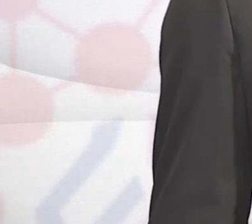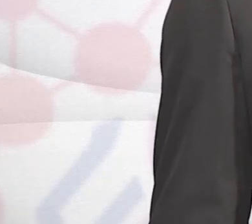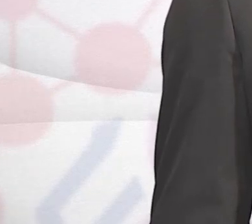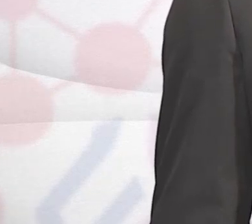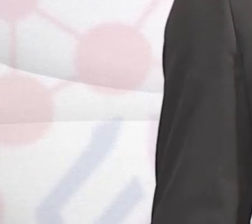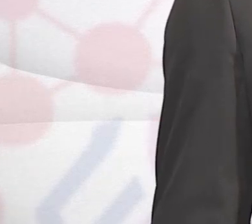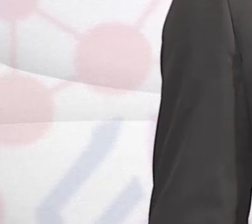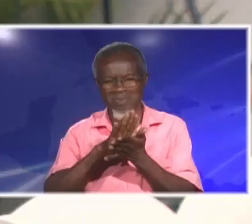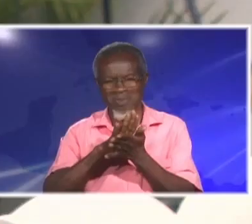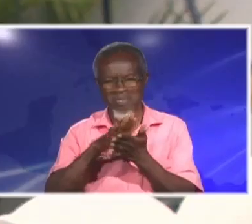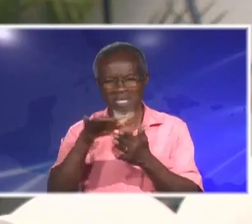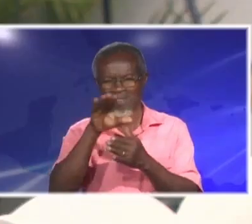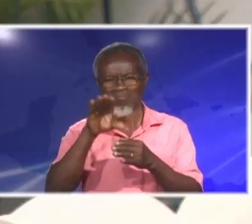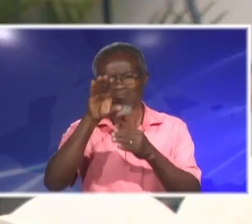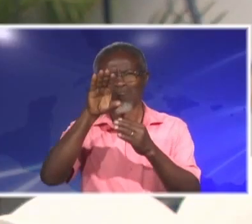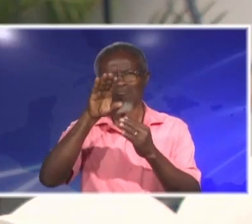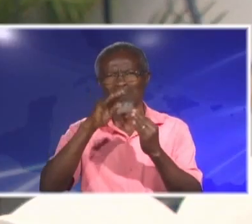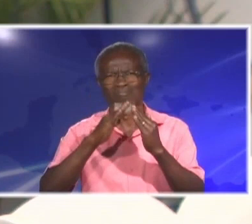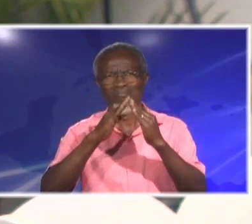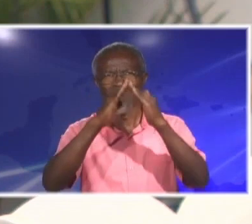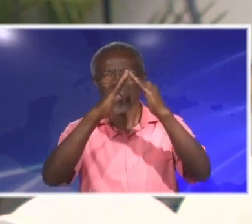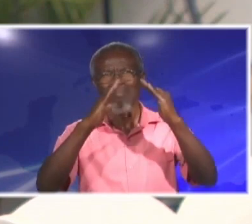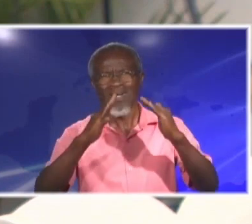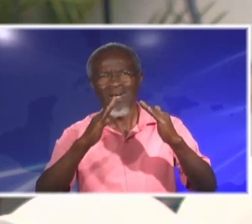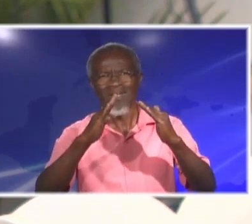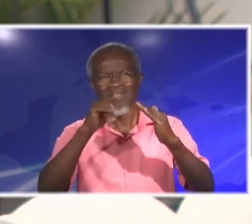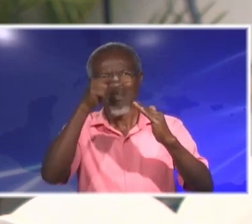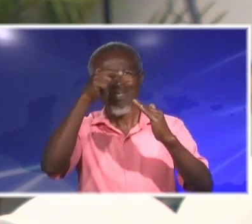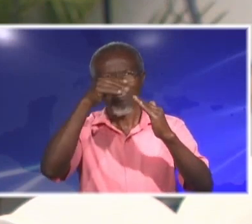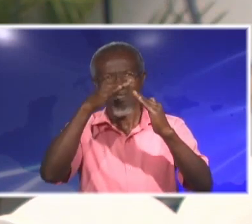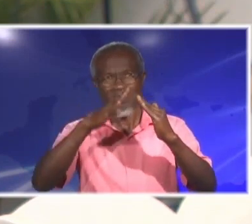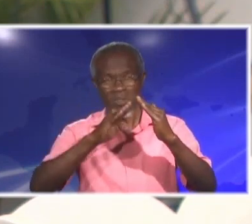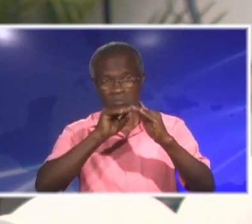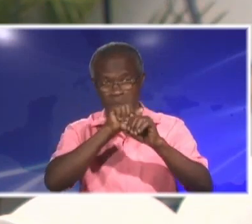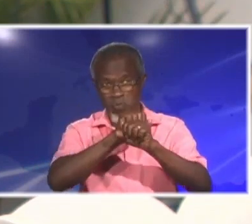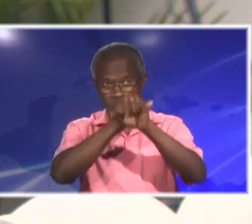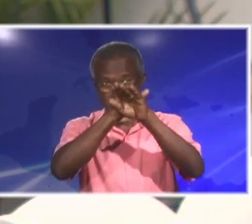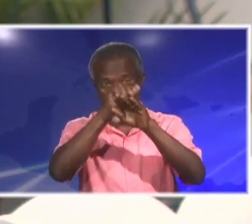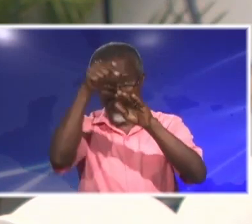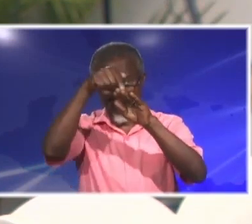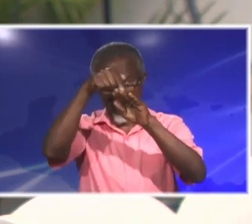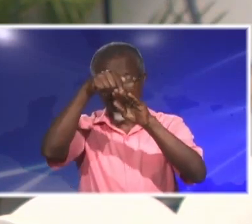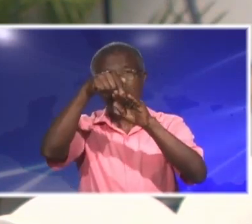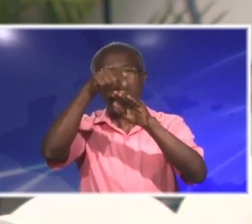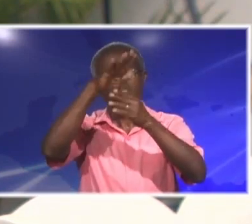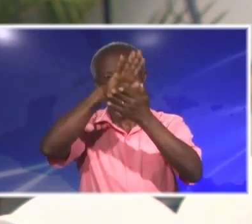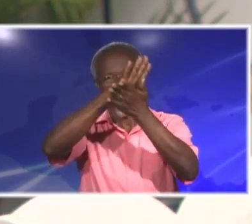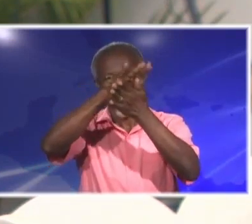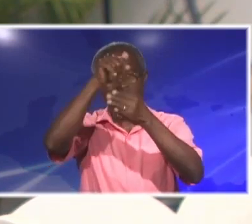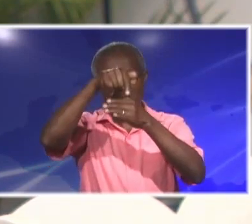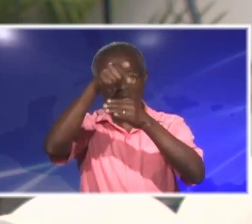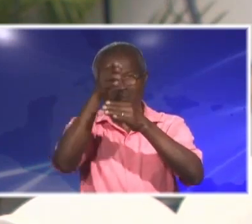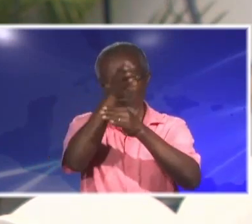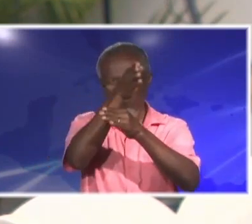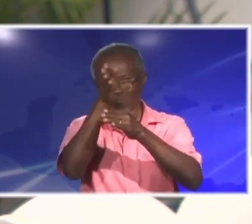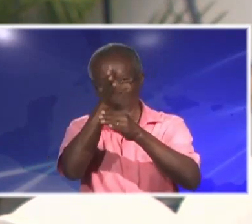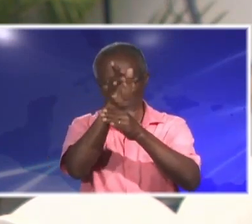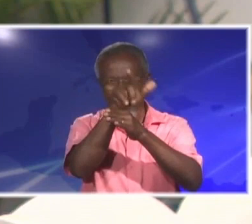on the second day. And I've been a principal there for roughly 20 years.